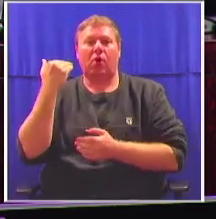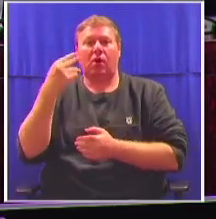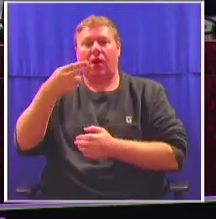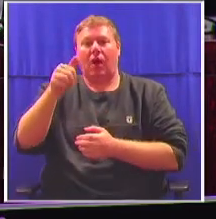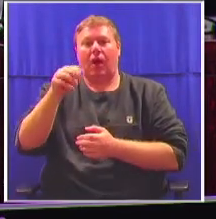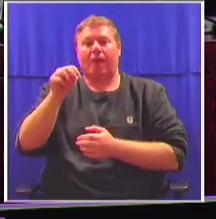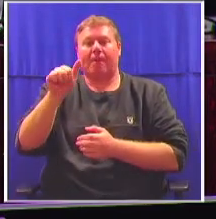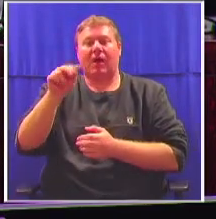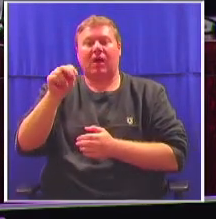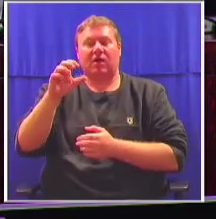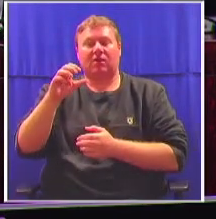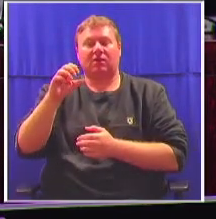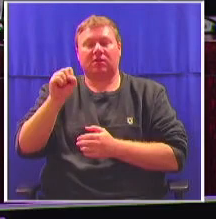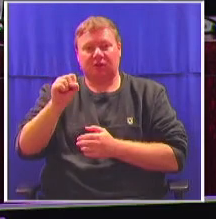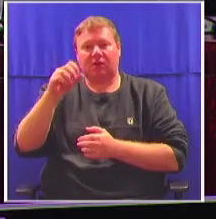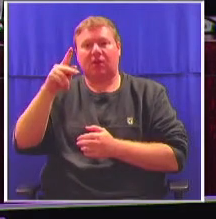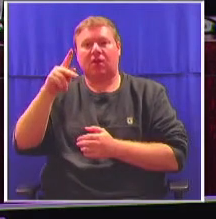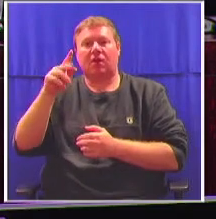Hammanskraal